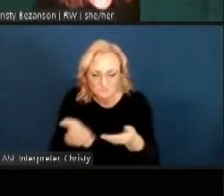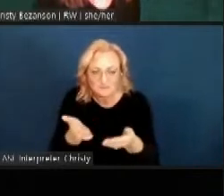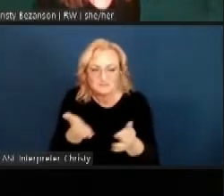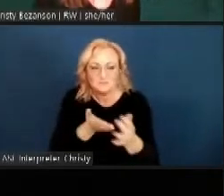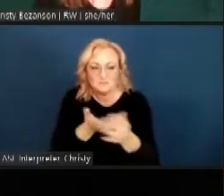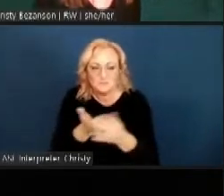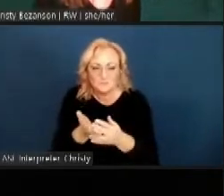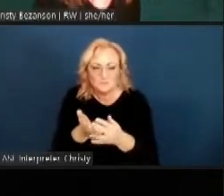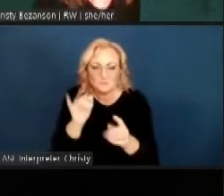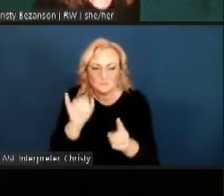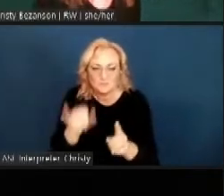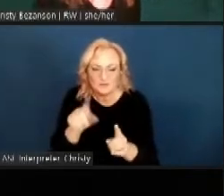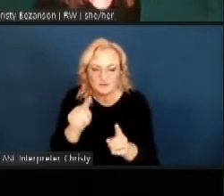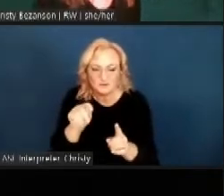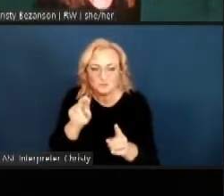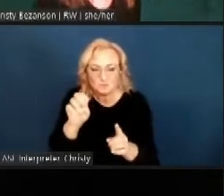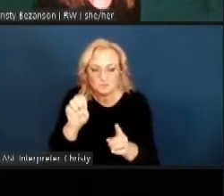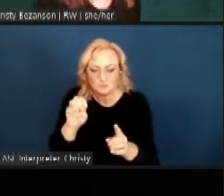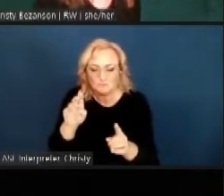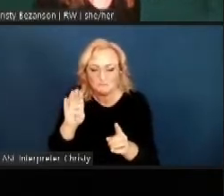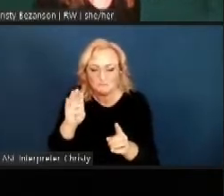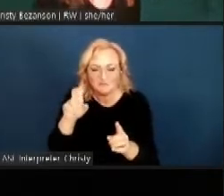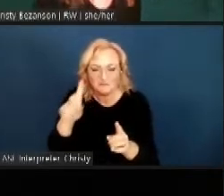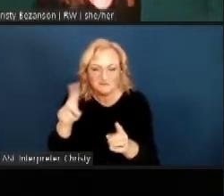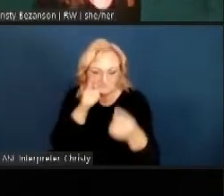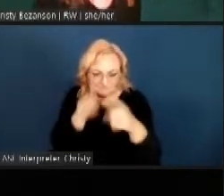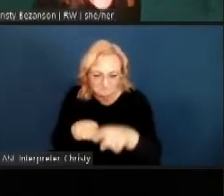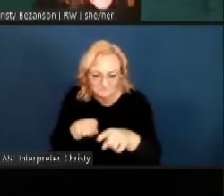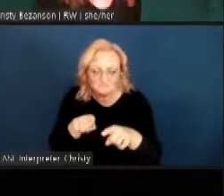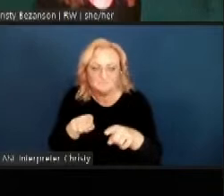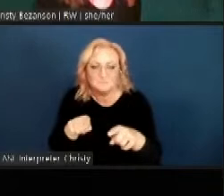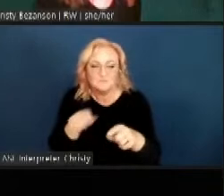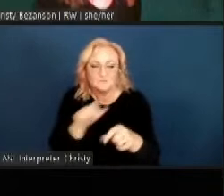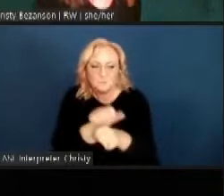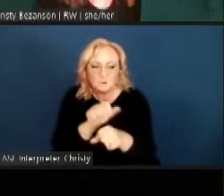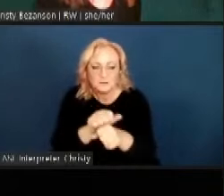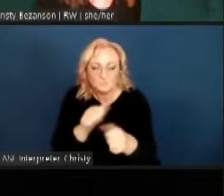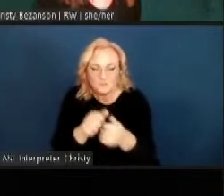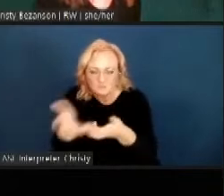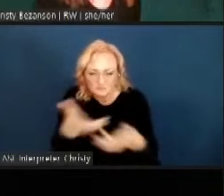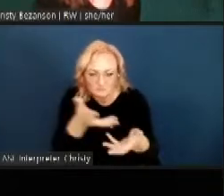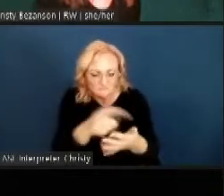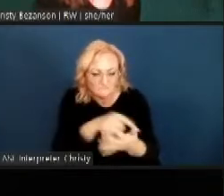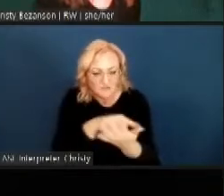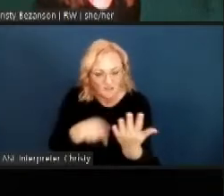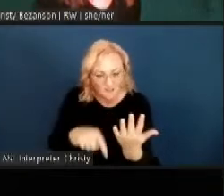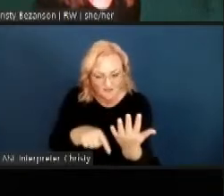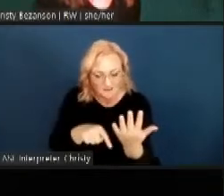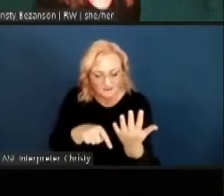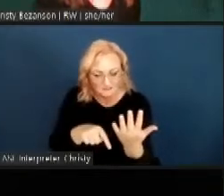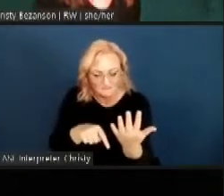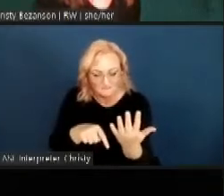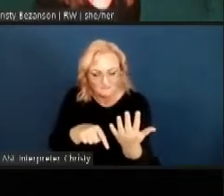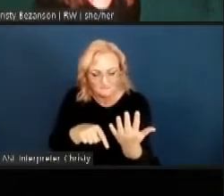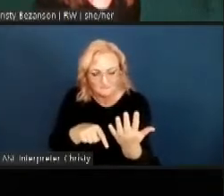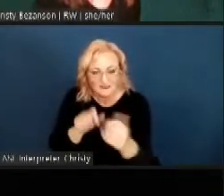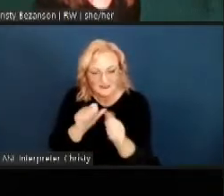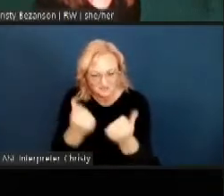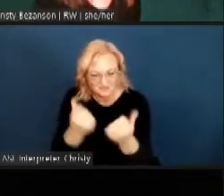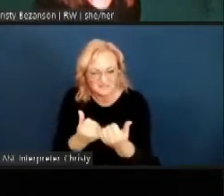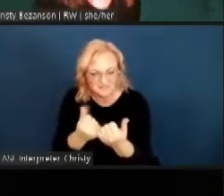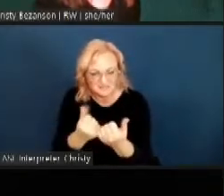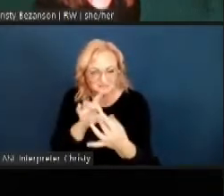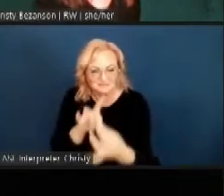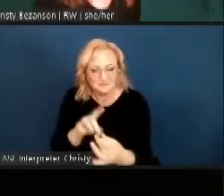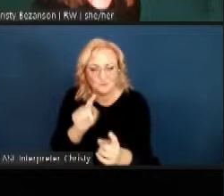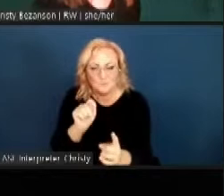agreement projects. And so we're working with 5 crisis stabilization facilities associated with the True Blood,